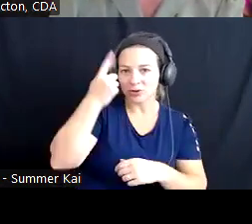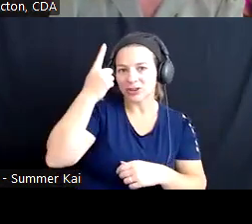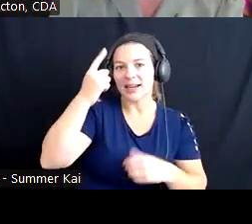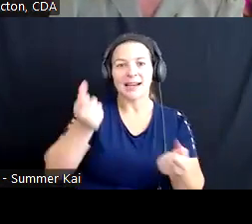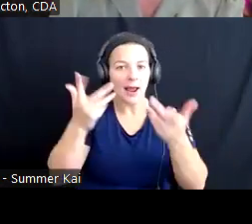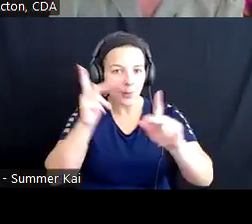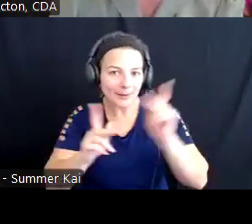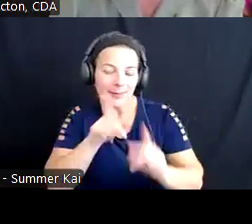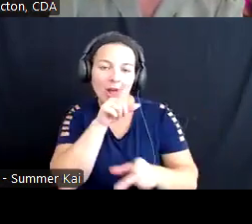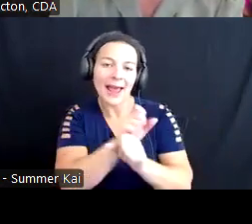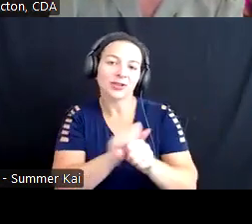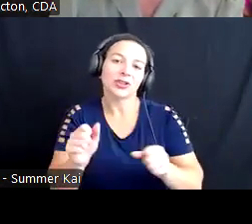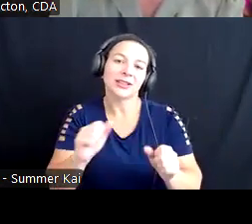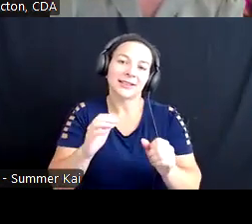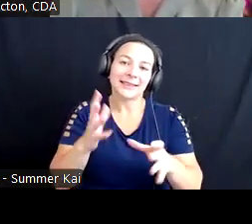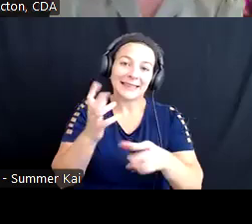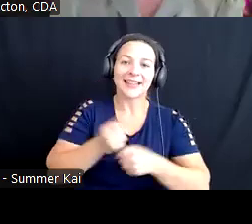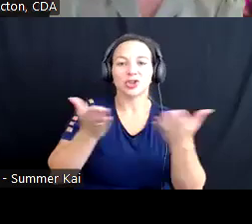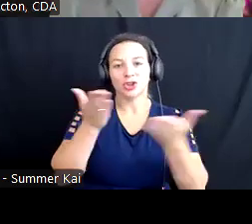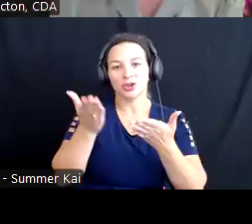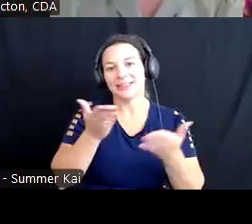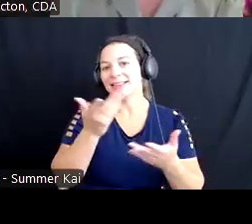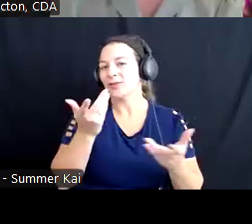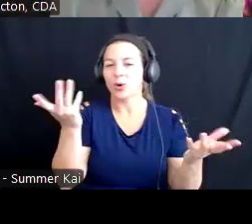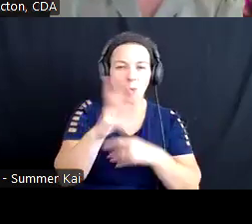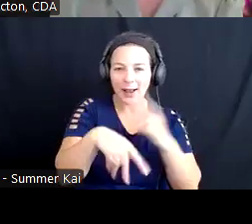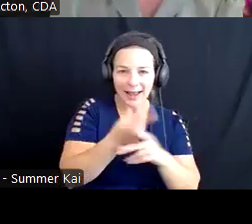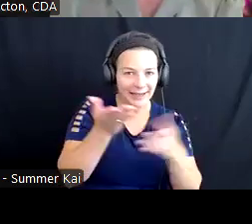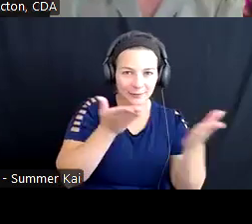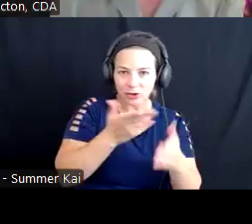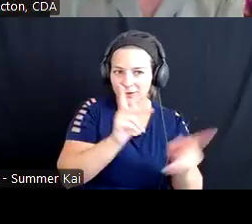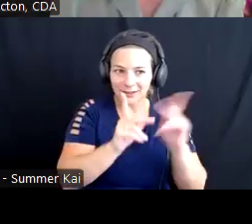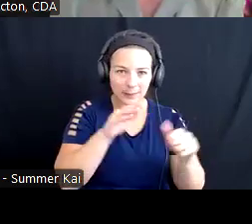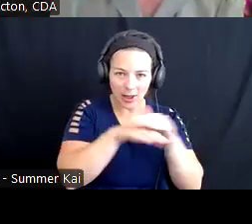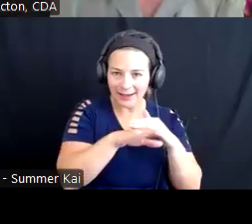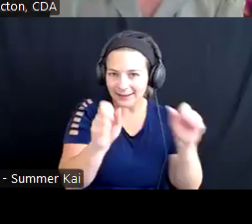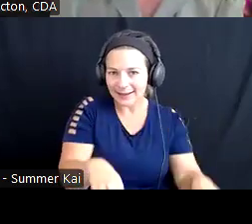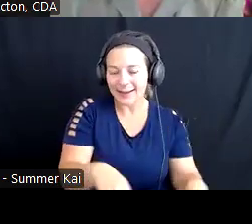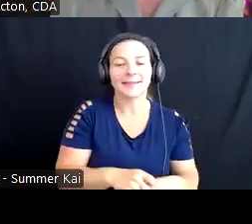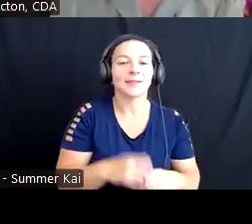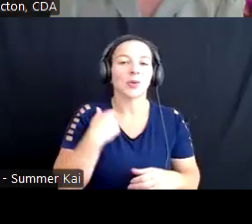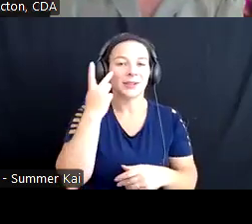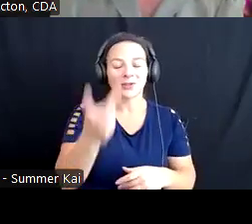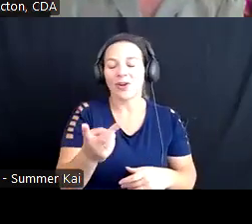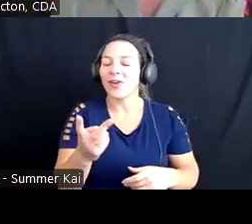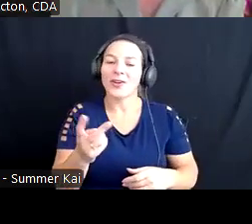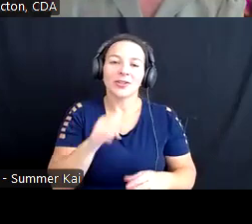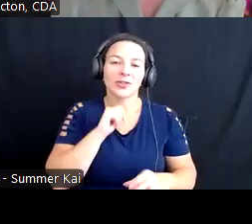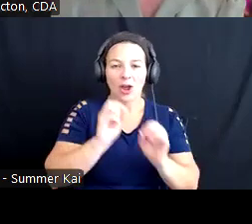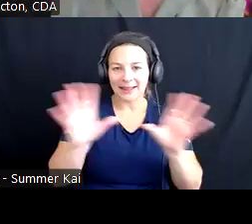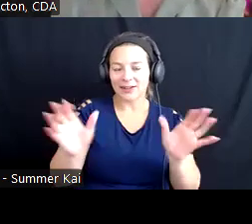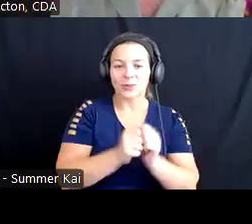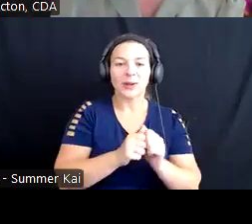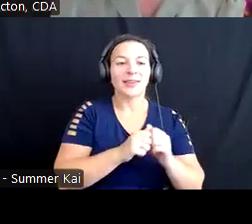of people being served and what type of services they're even accessing. And we saw inconsistency with the